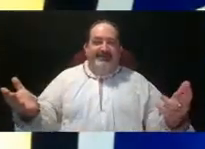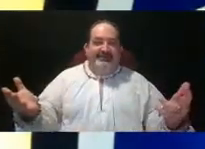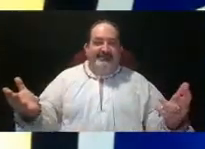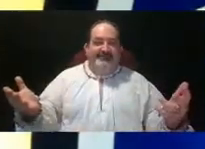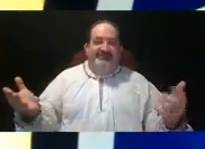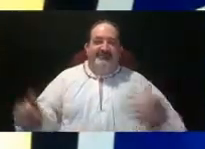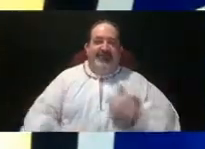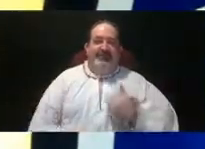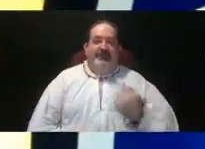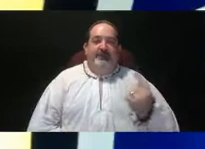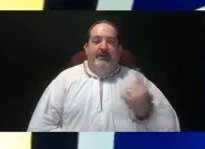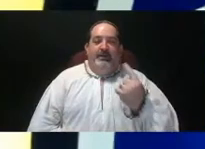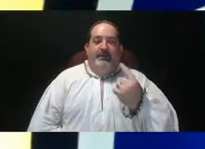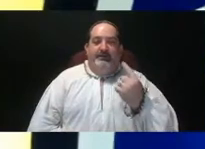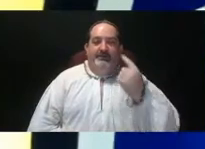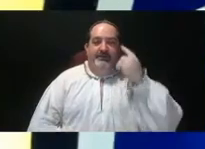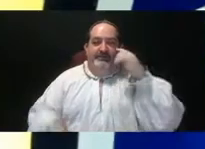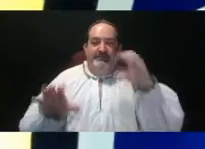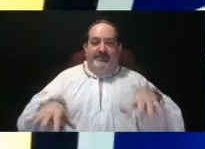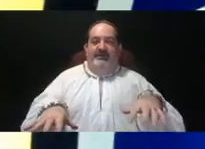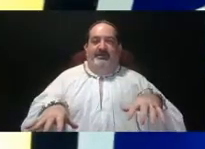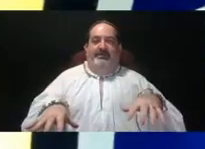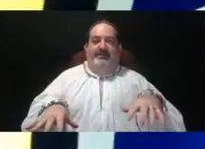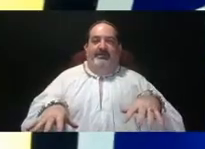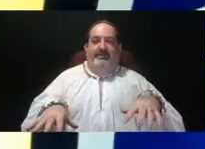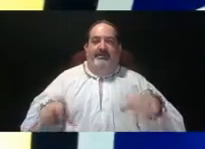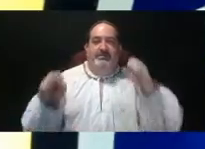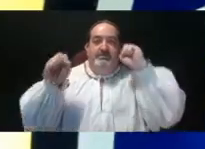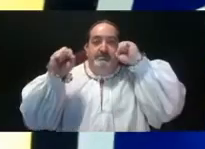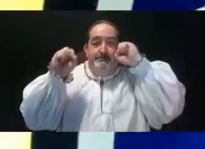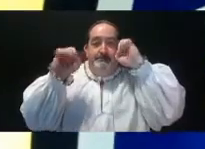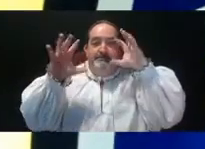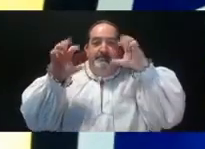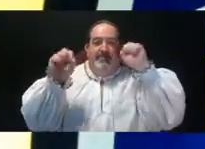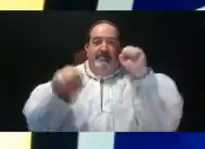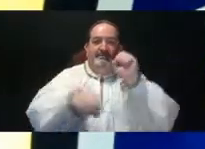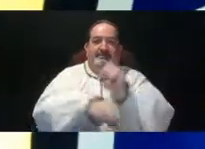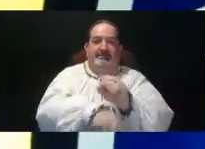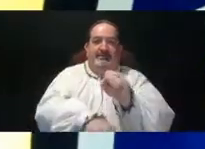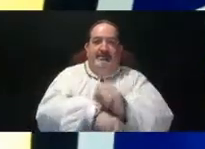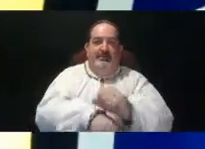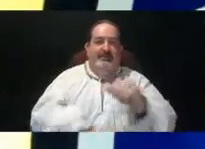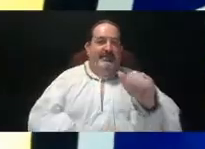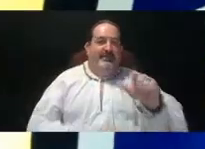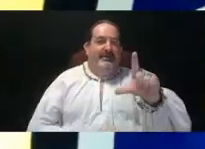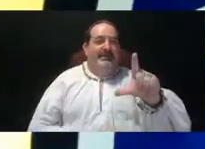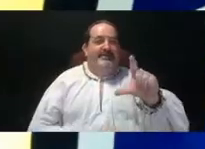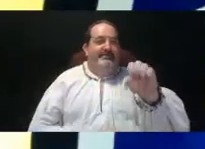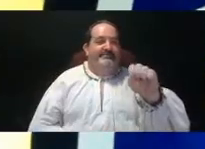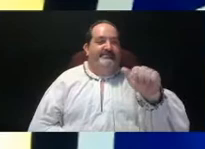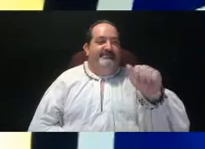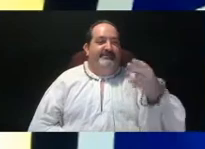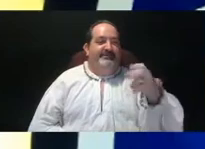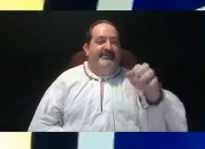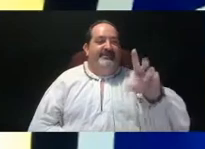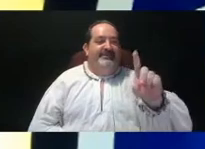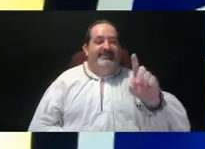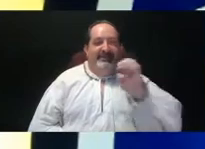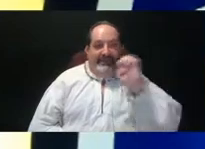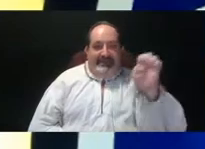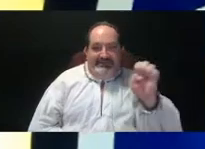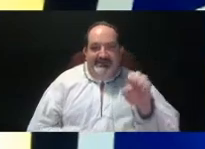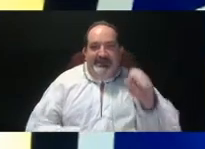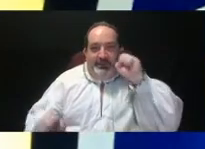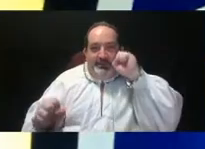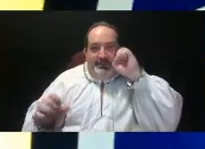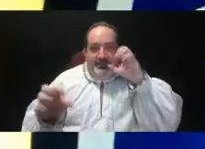I'm always stunned at the amazing work that is put out by Al Saeed East. They're the incredible